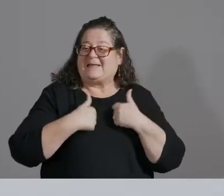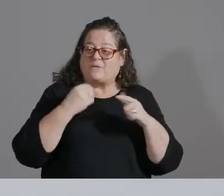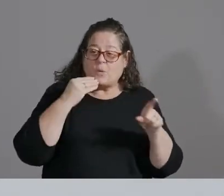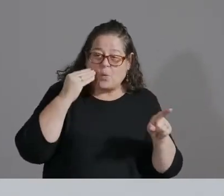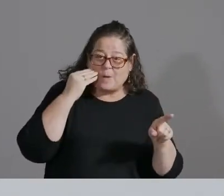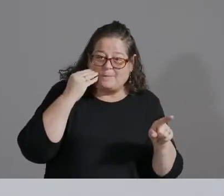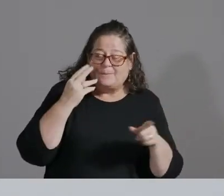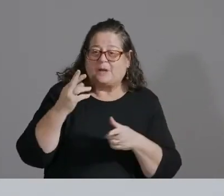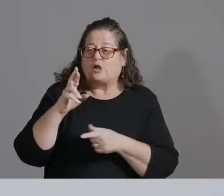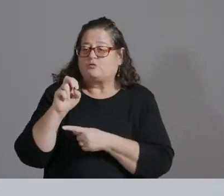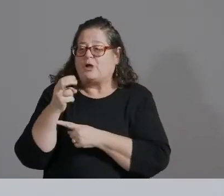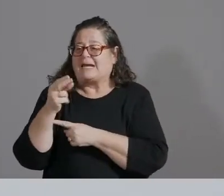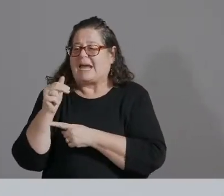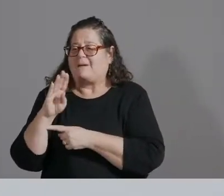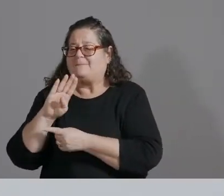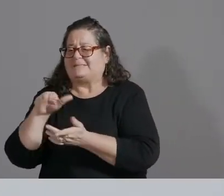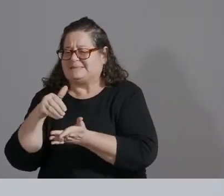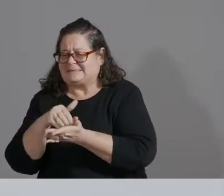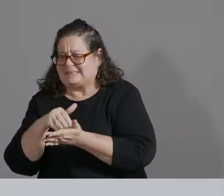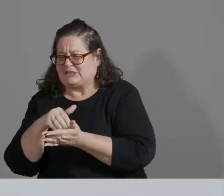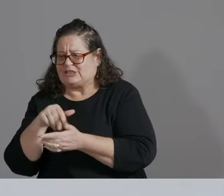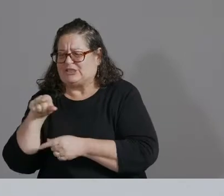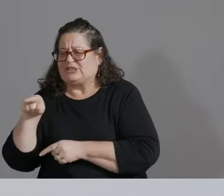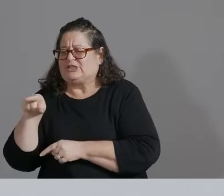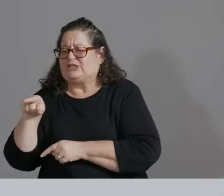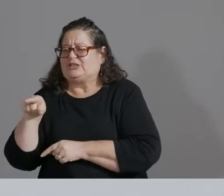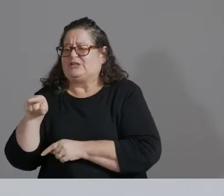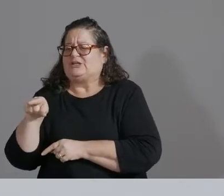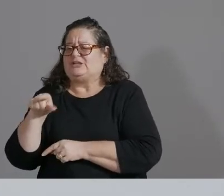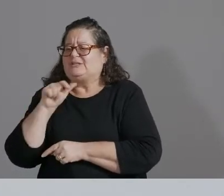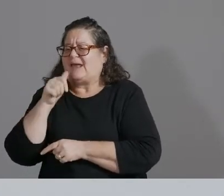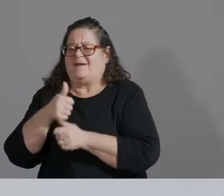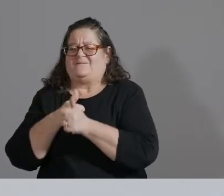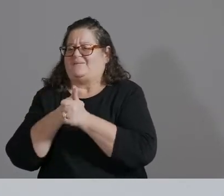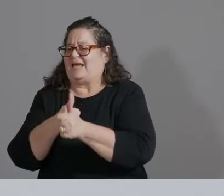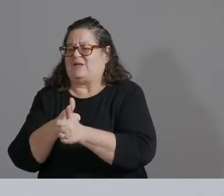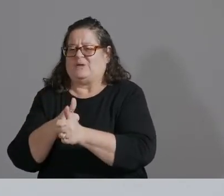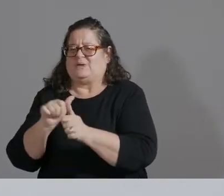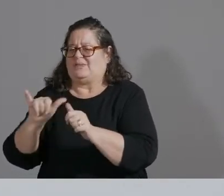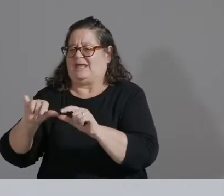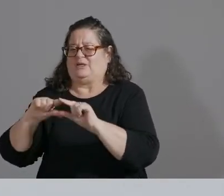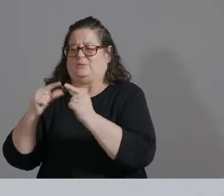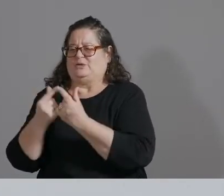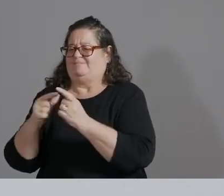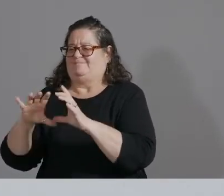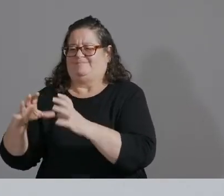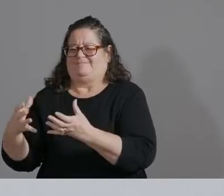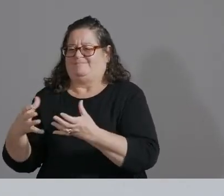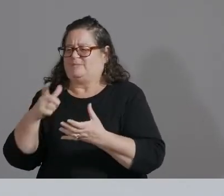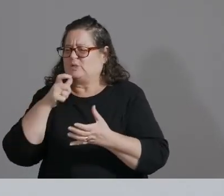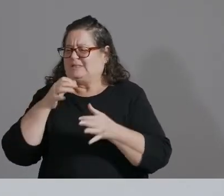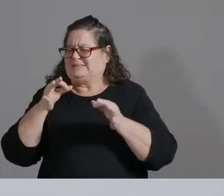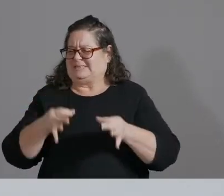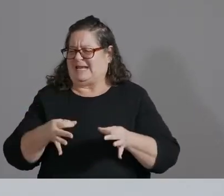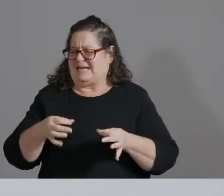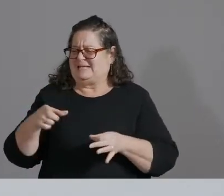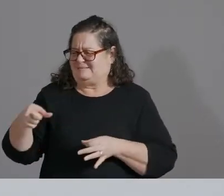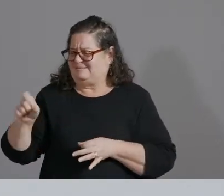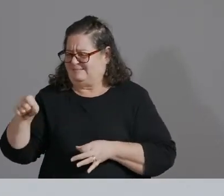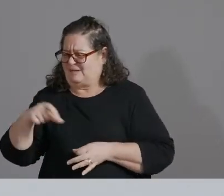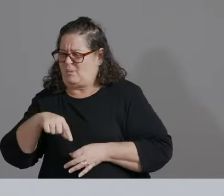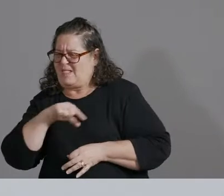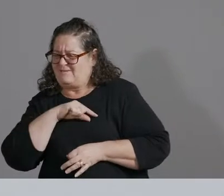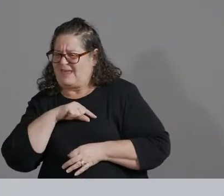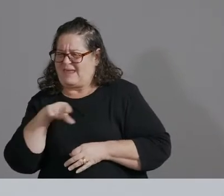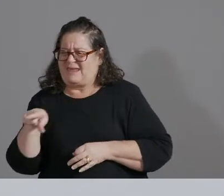that same category. So I'm wondering who kind of decides if they do or not, why don't they? And if they do,